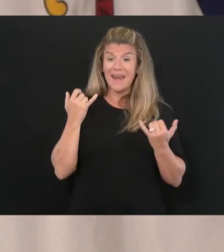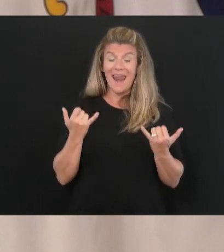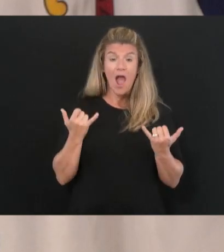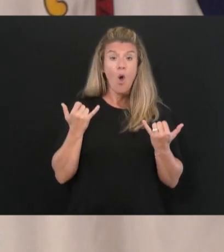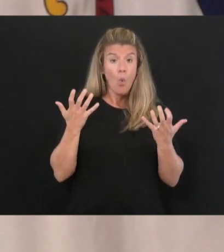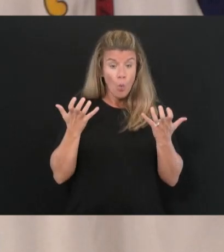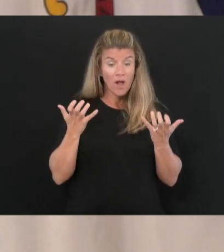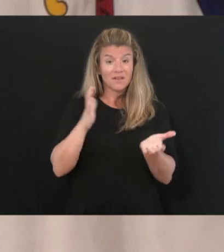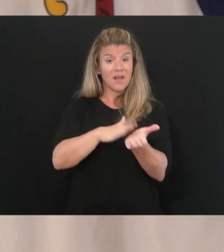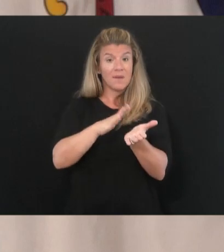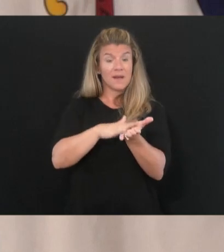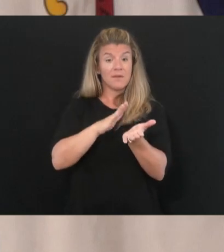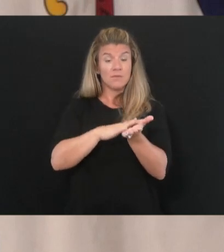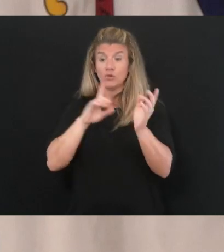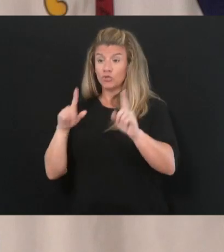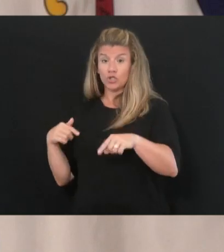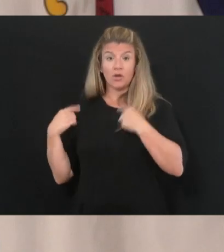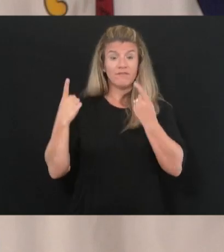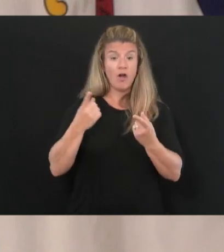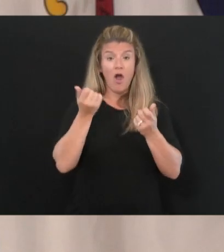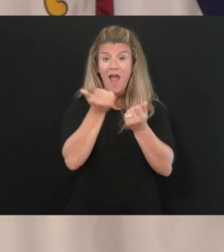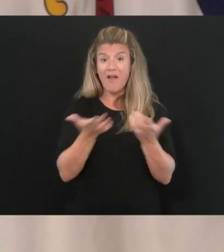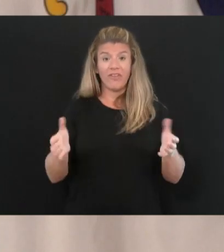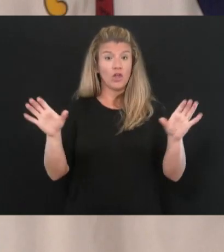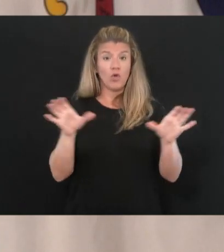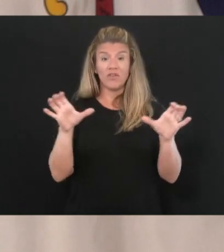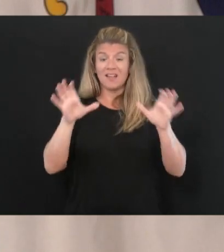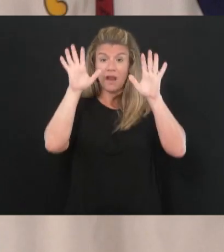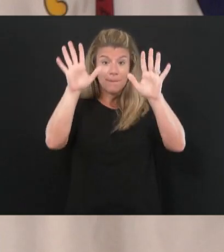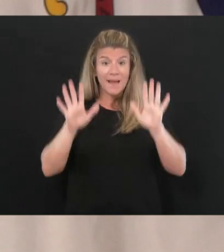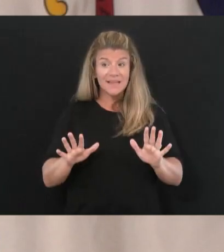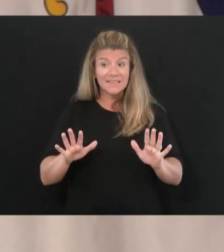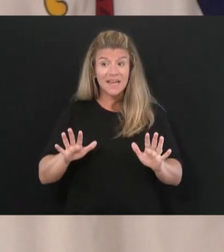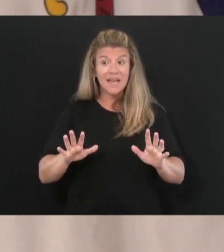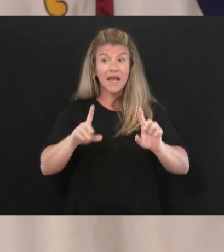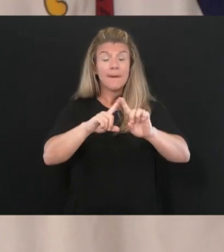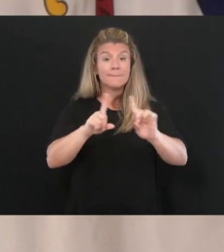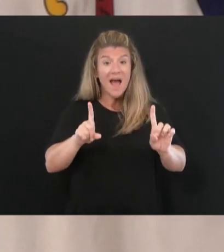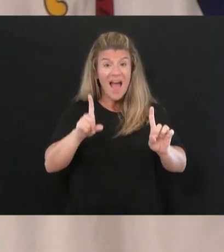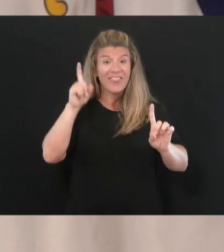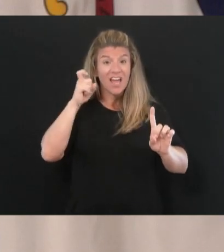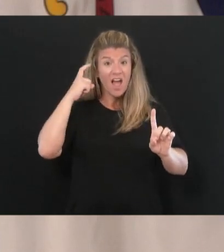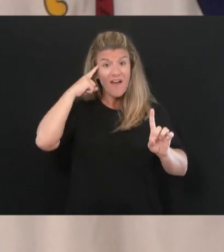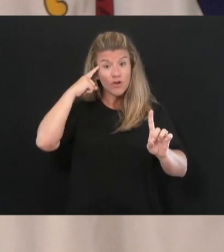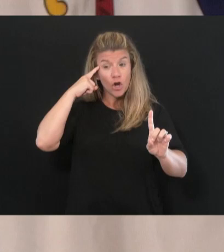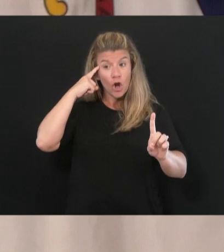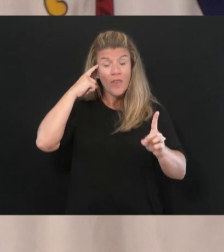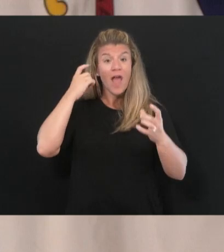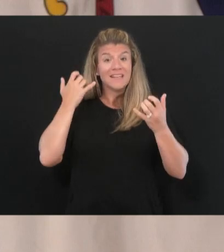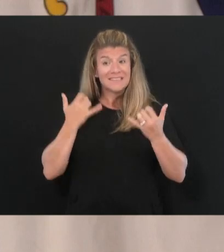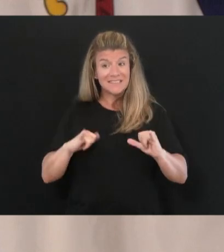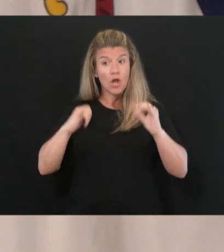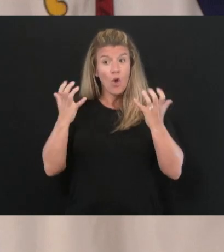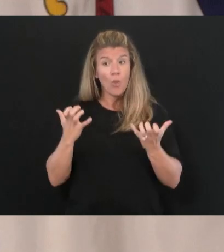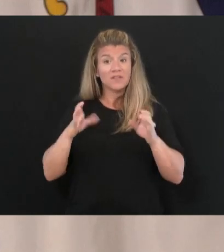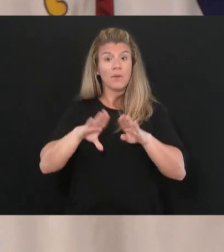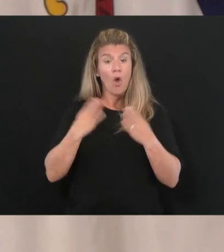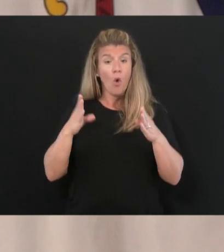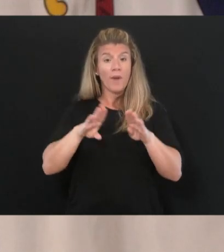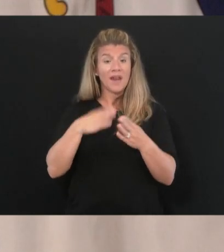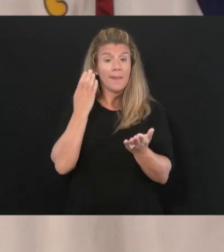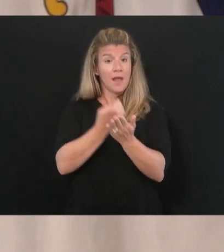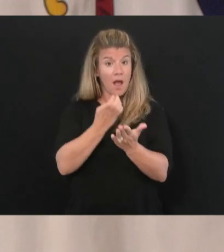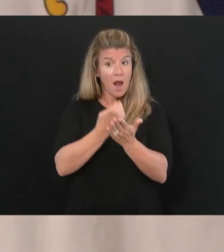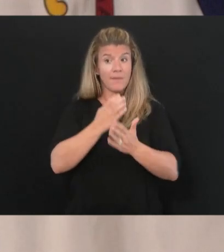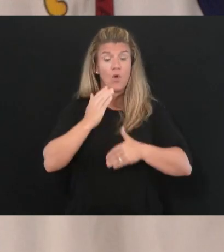the unbelievable stuff that you've done. The governor that is trying to get us reopened and our economy back going